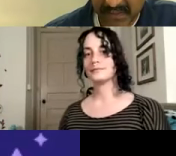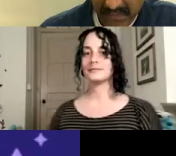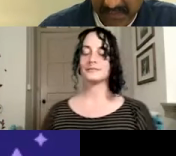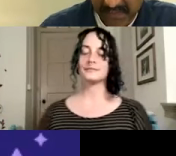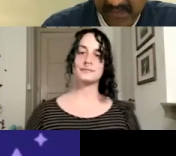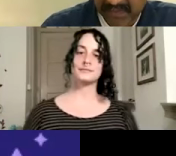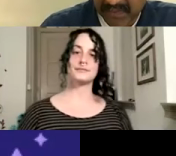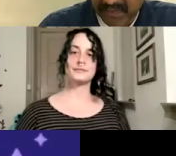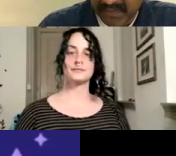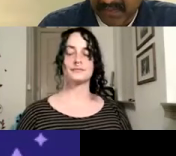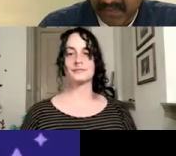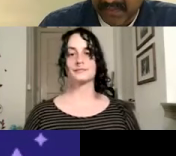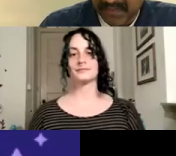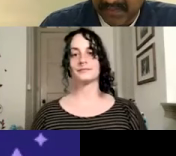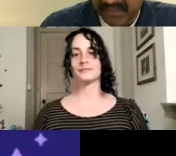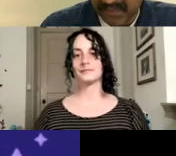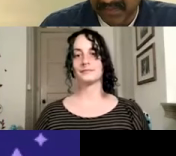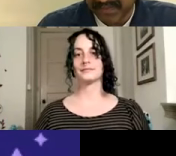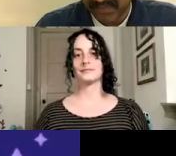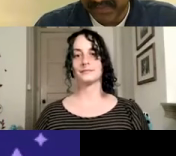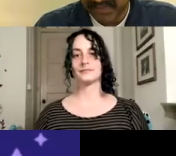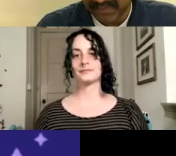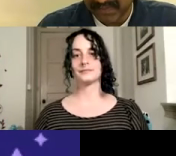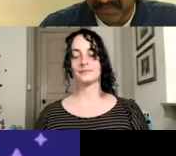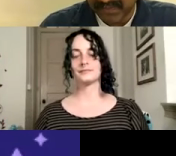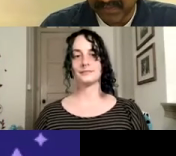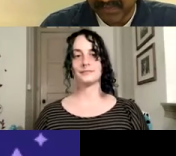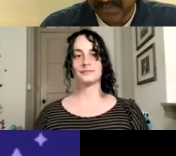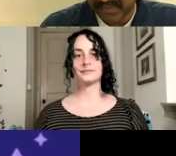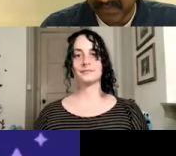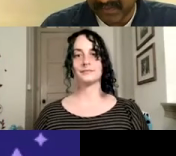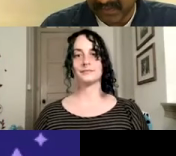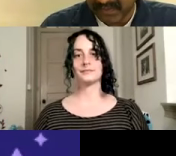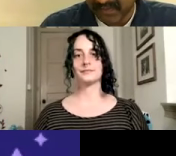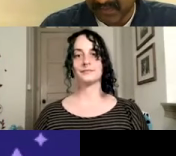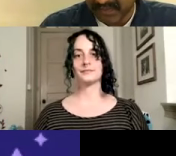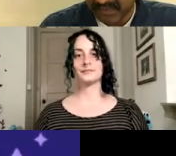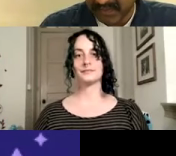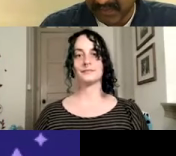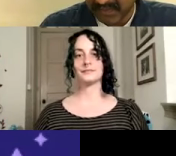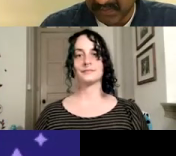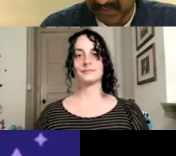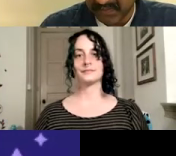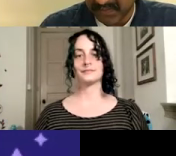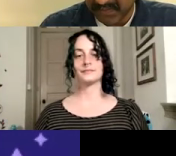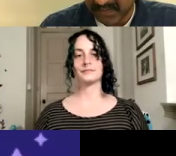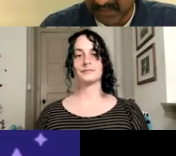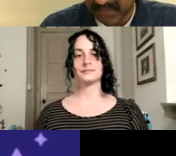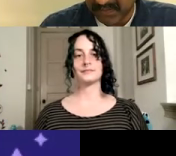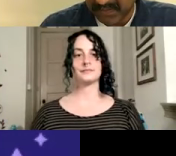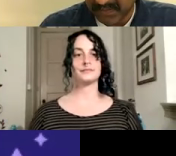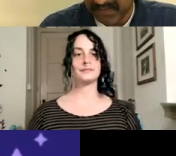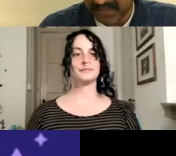on October 20th at 7 p.m. We're going to be talking about the opioid epidemic in Philadelphia and beyond. We have